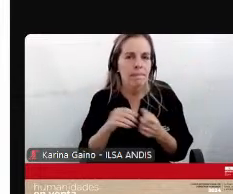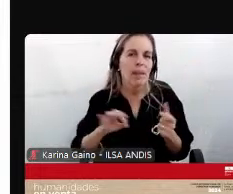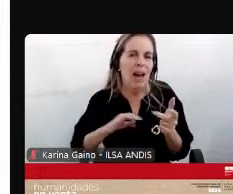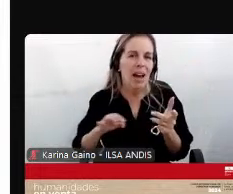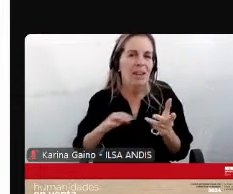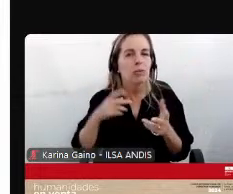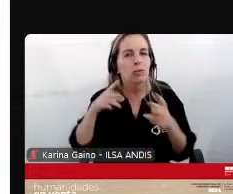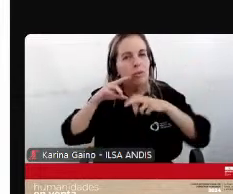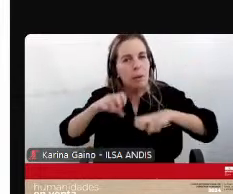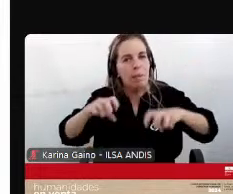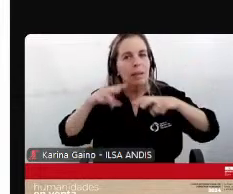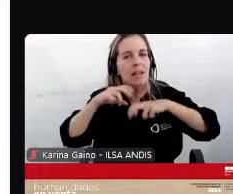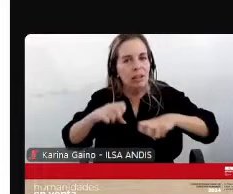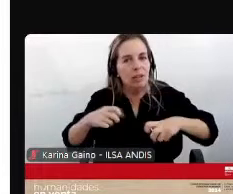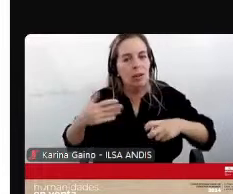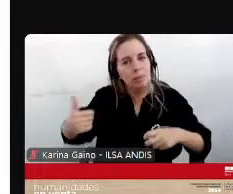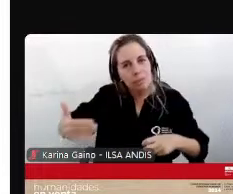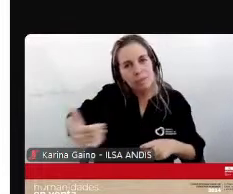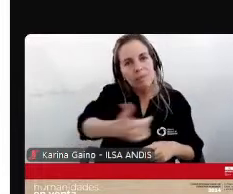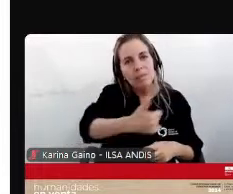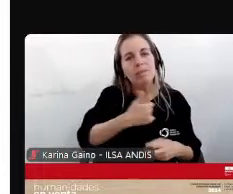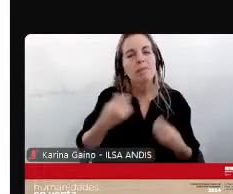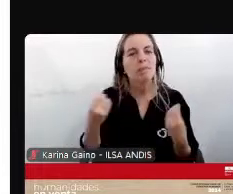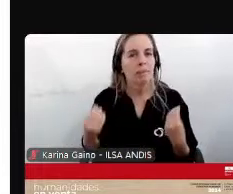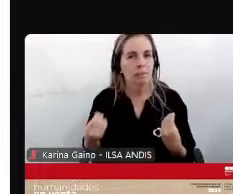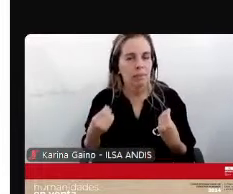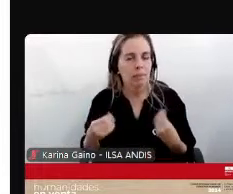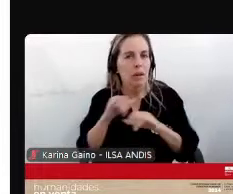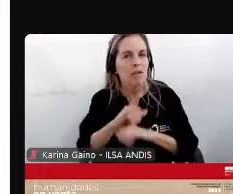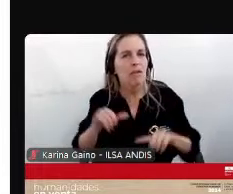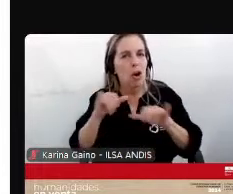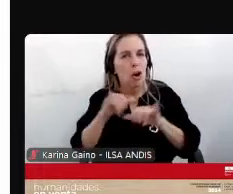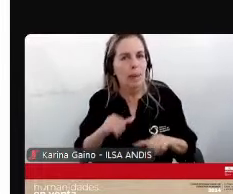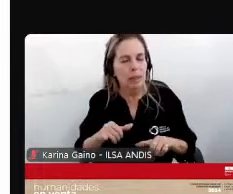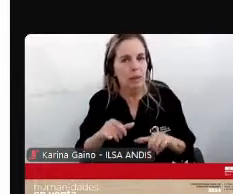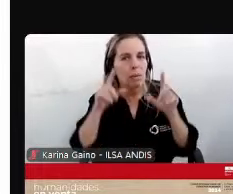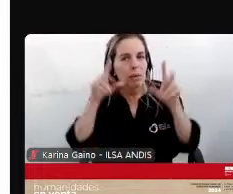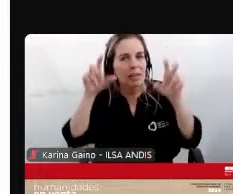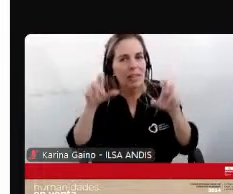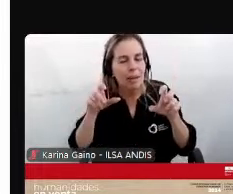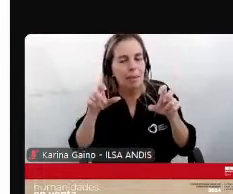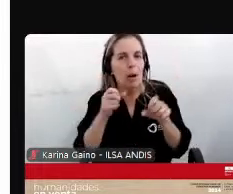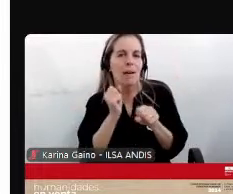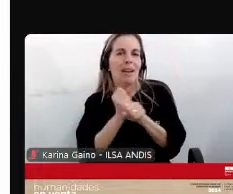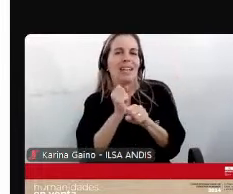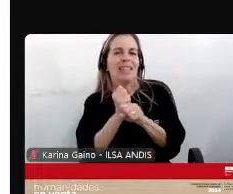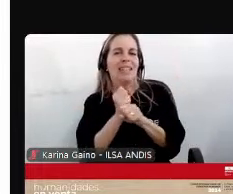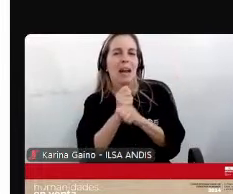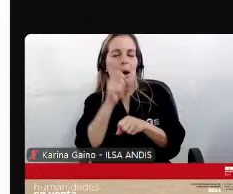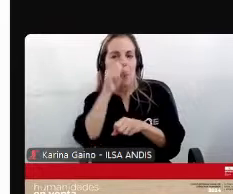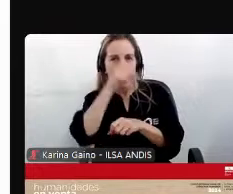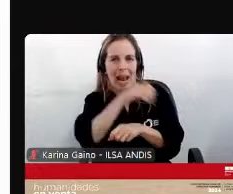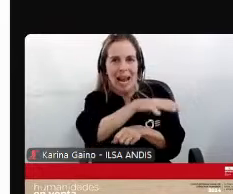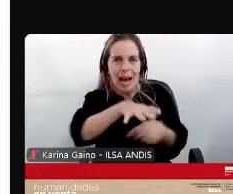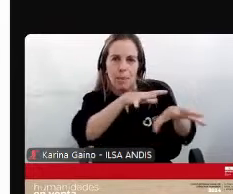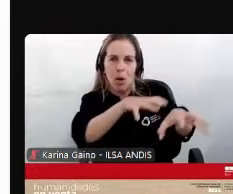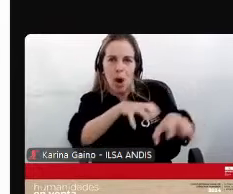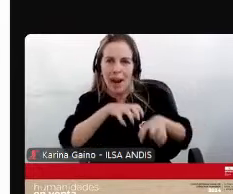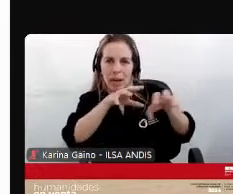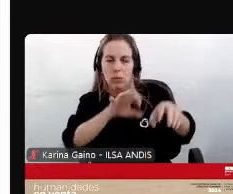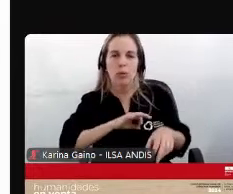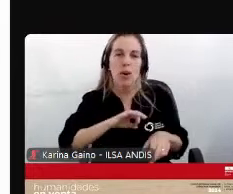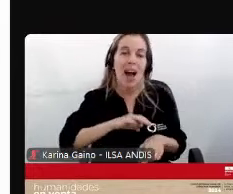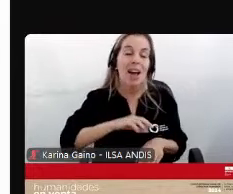in forced labor in the agricultural sector. Since 2008, really, with a grant from the US Department of